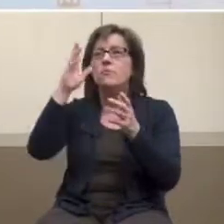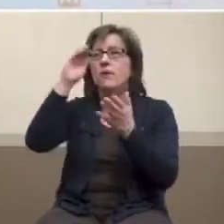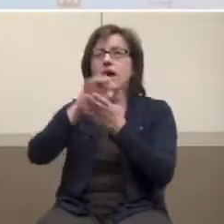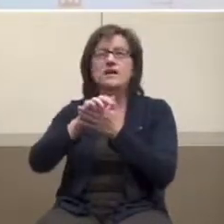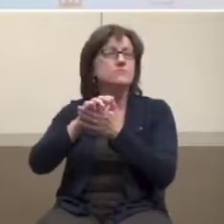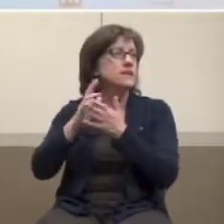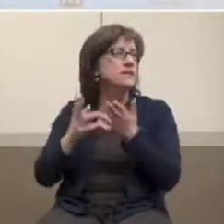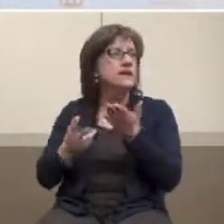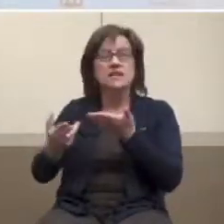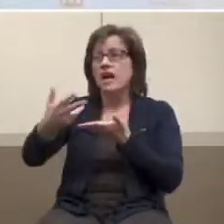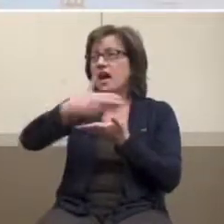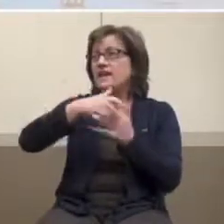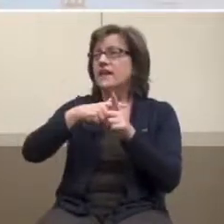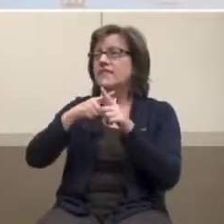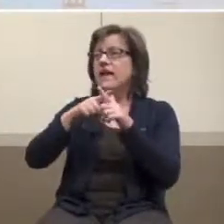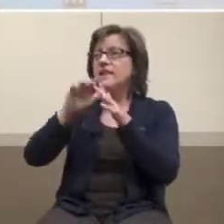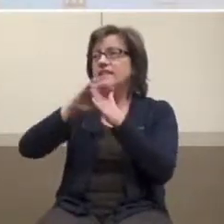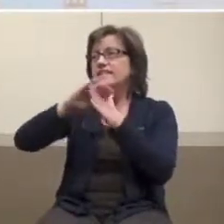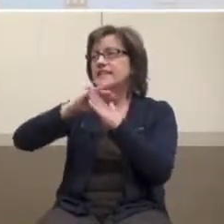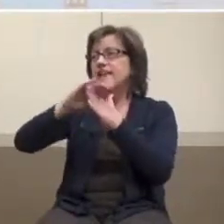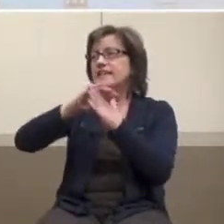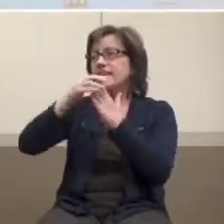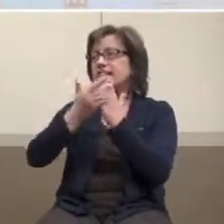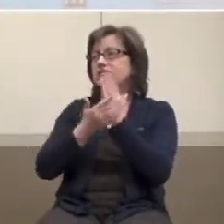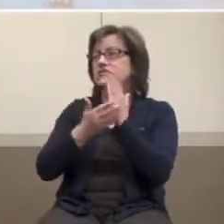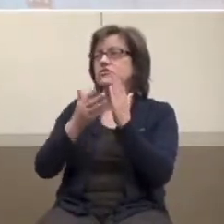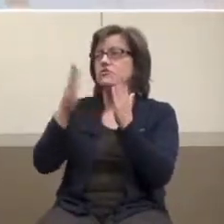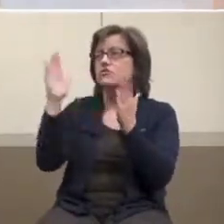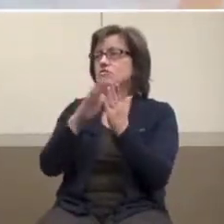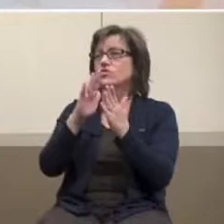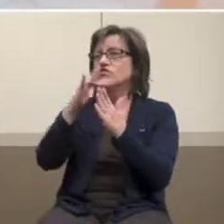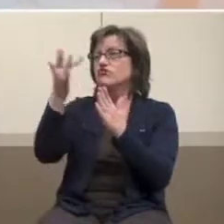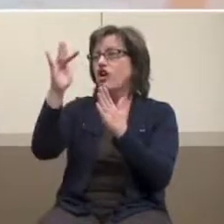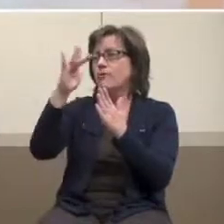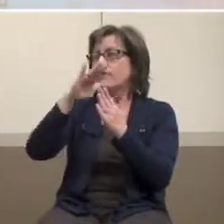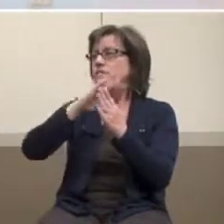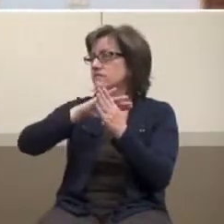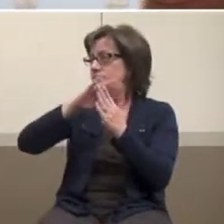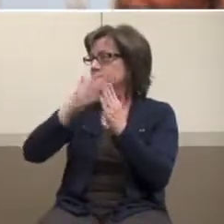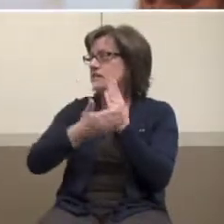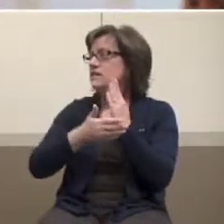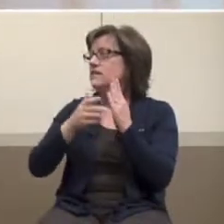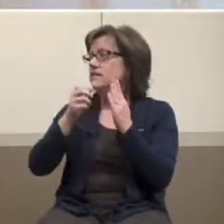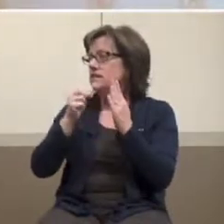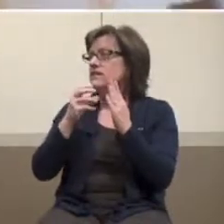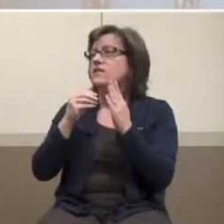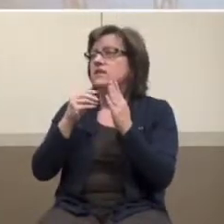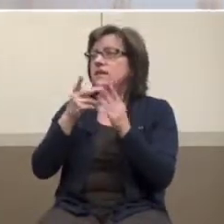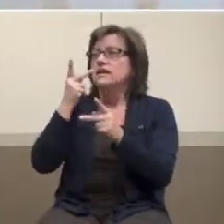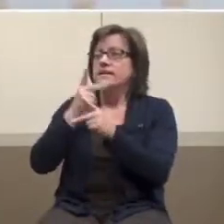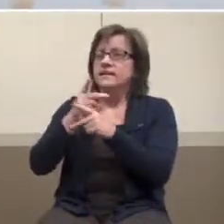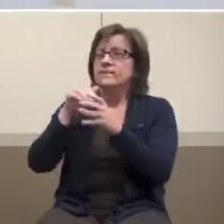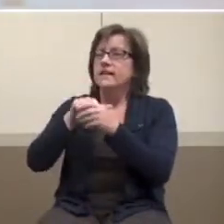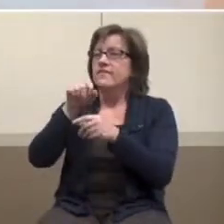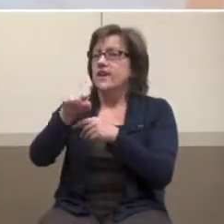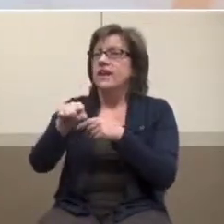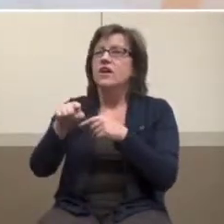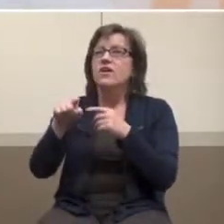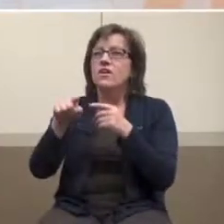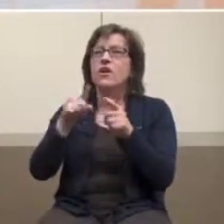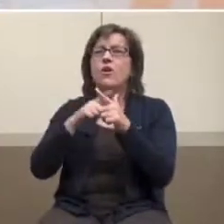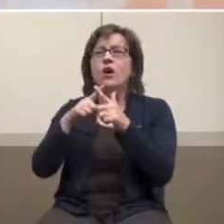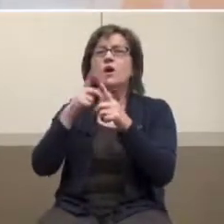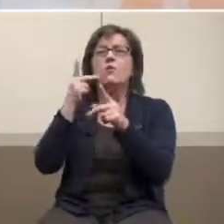just kind of sanded down the sides so it's not sharp. And so far so good. And then I just keep this in there, or I'll keep it like on